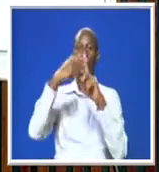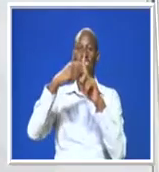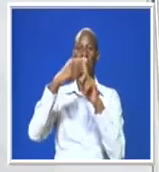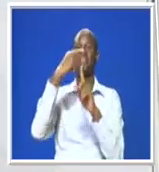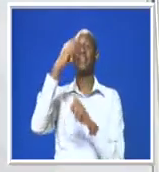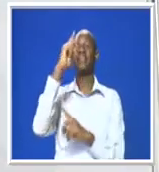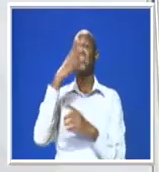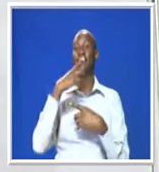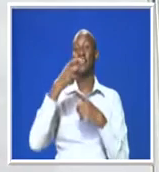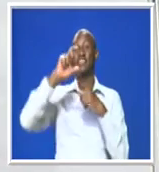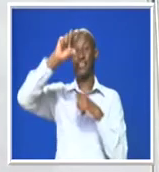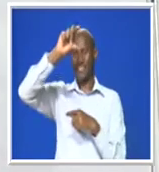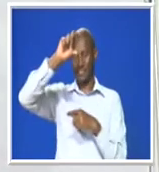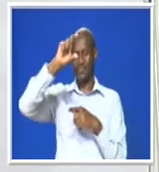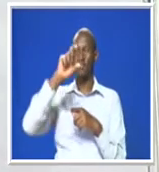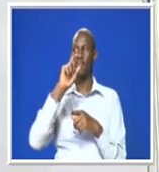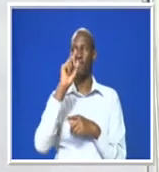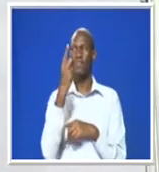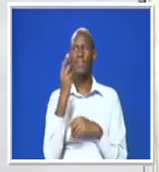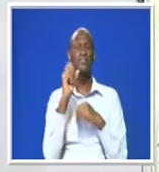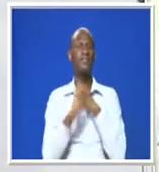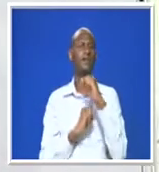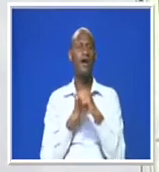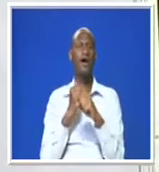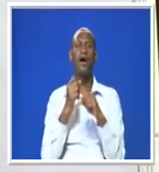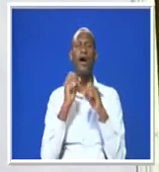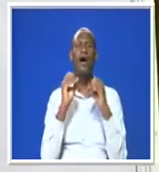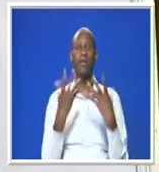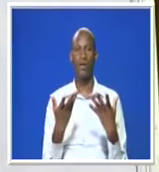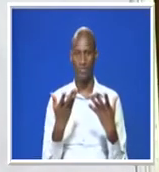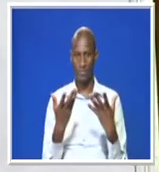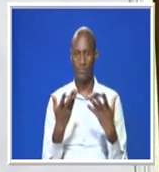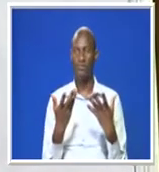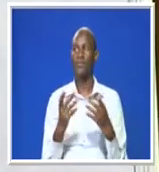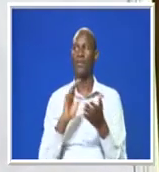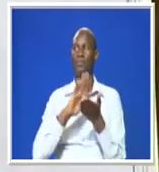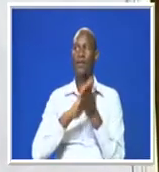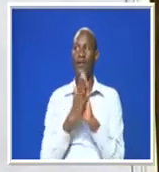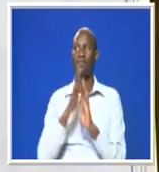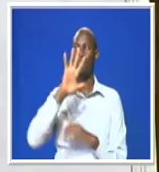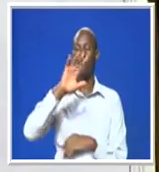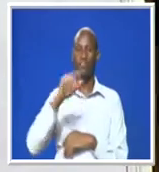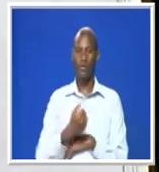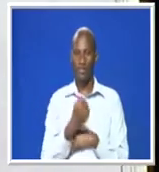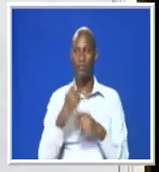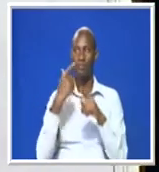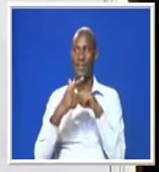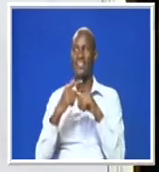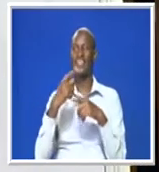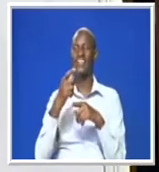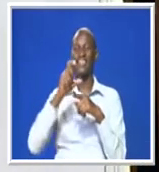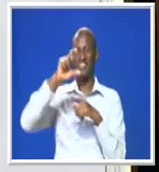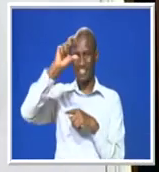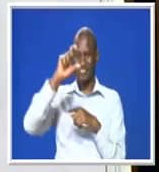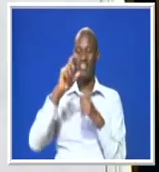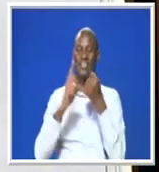So what is the amount for our first year? Amount now becomes the 5,000 plus our interest, which